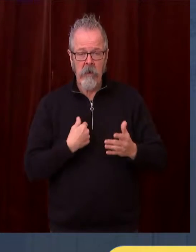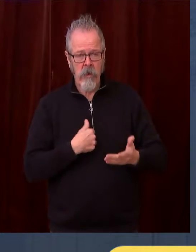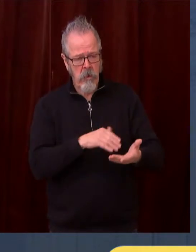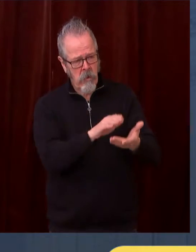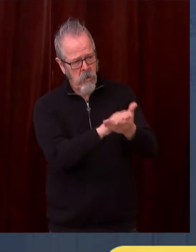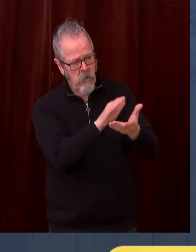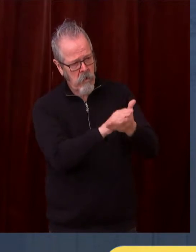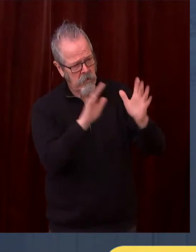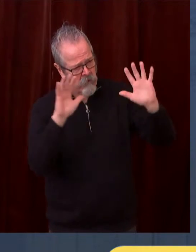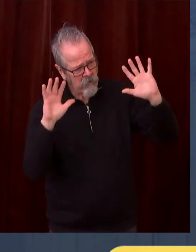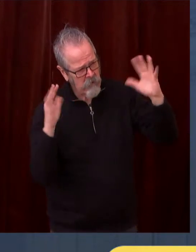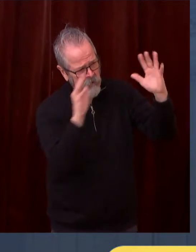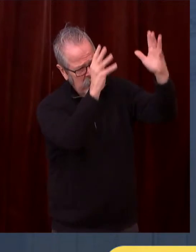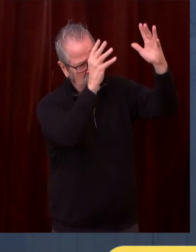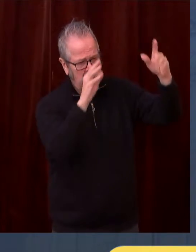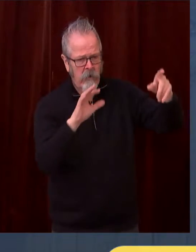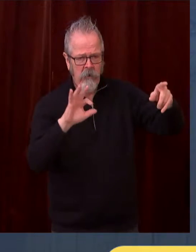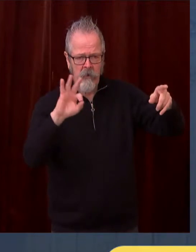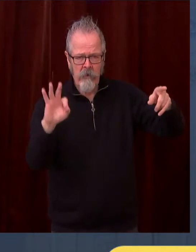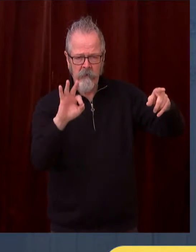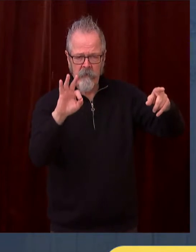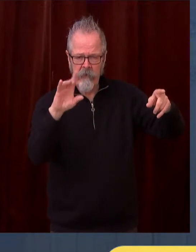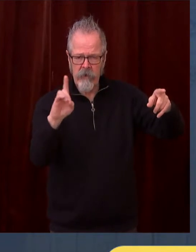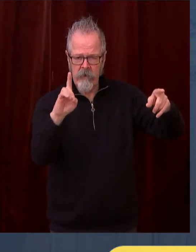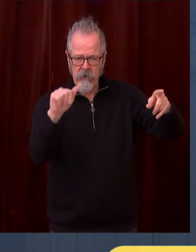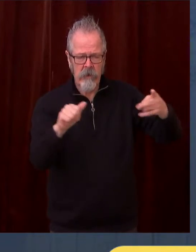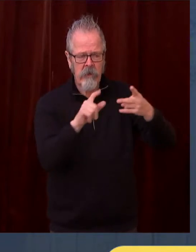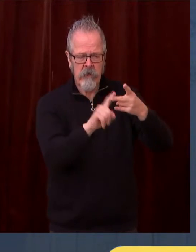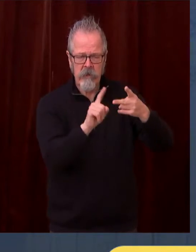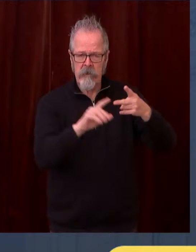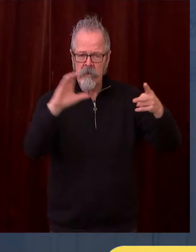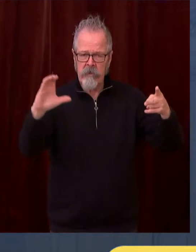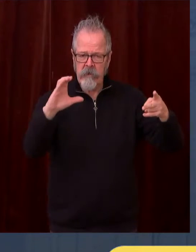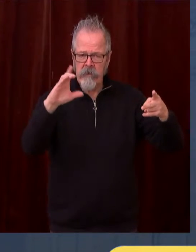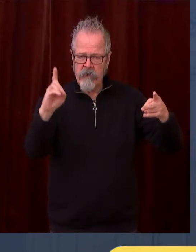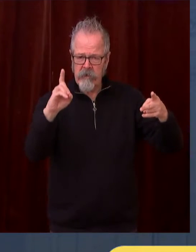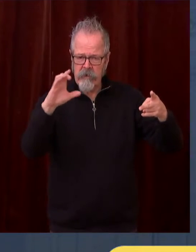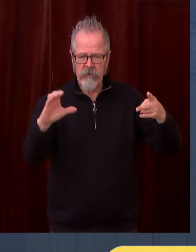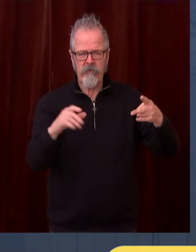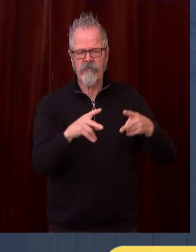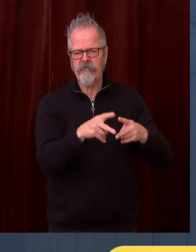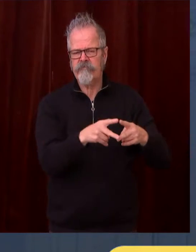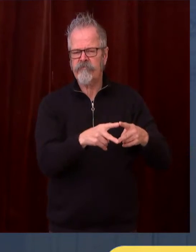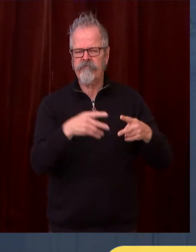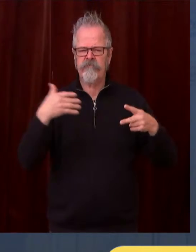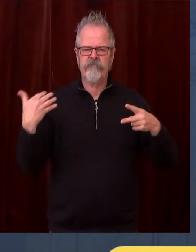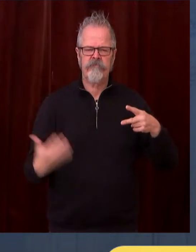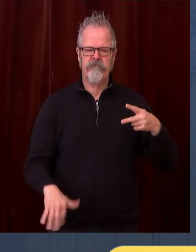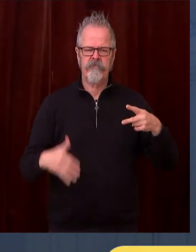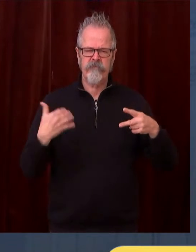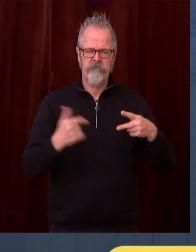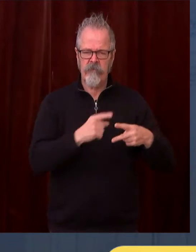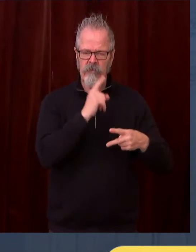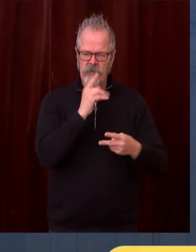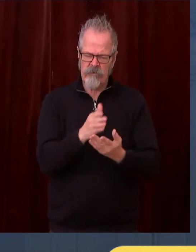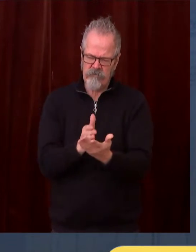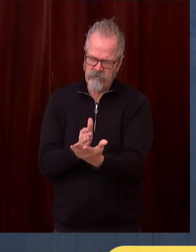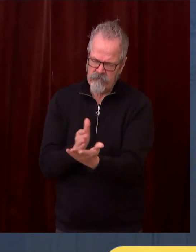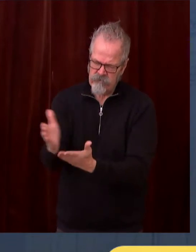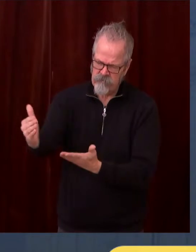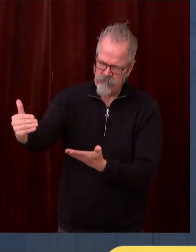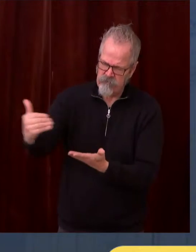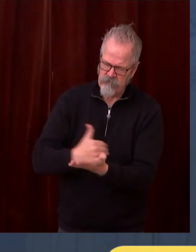time, I believe without any reservations that the benefits of this vaccine far exceed any risks. And I do plan